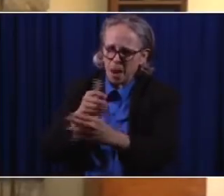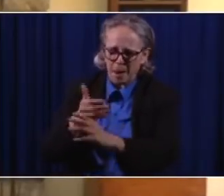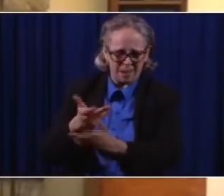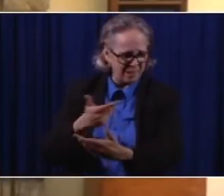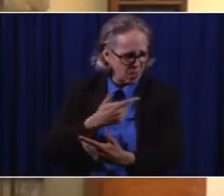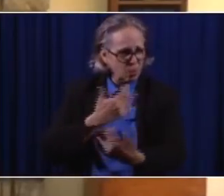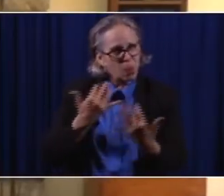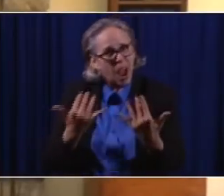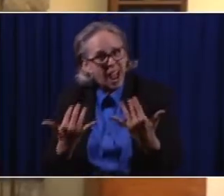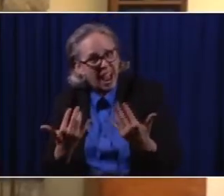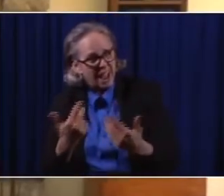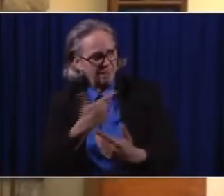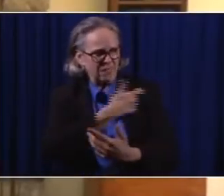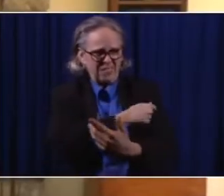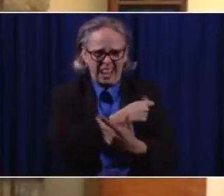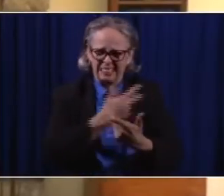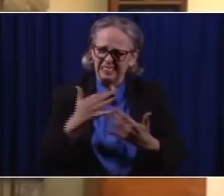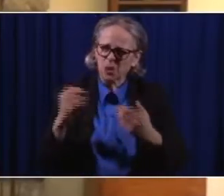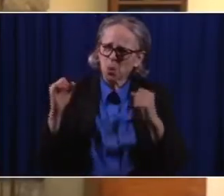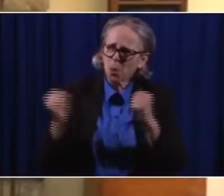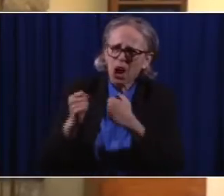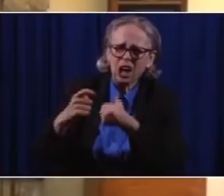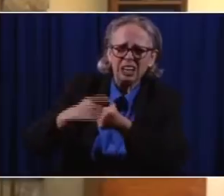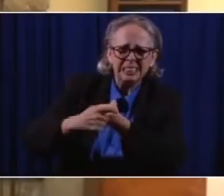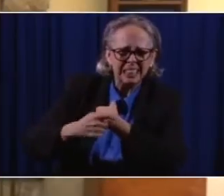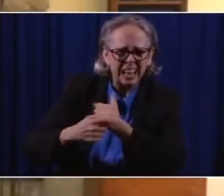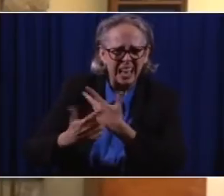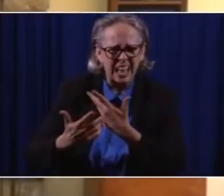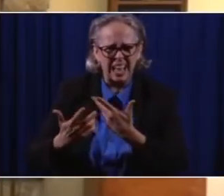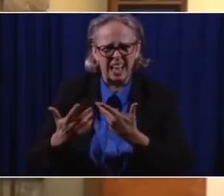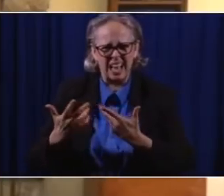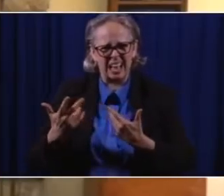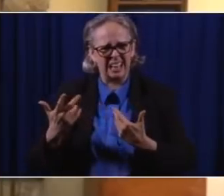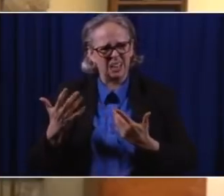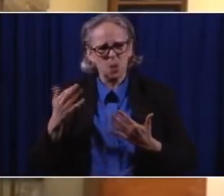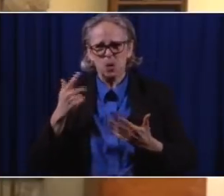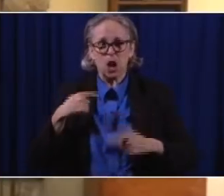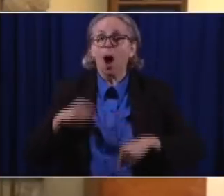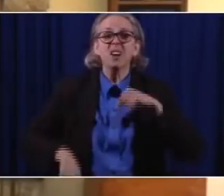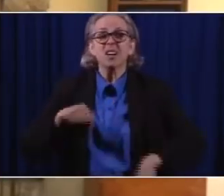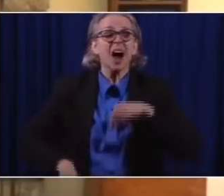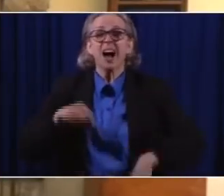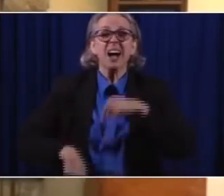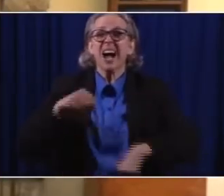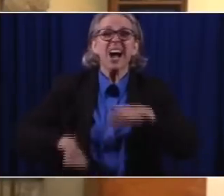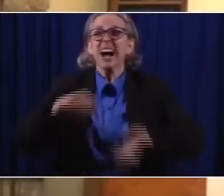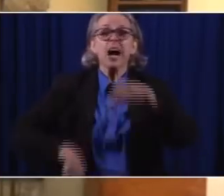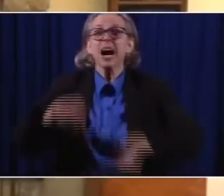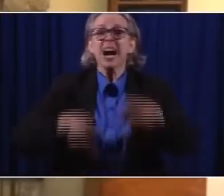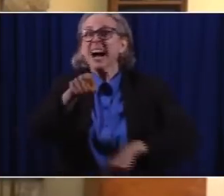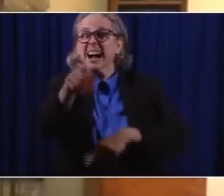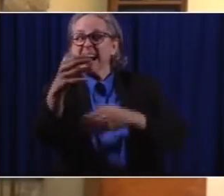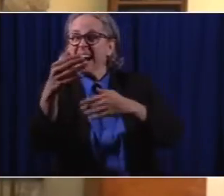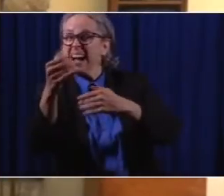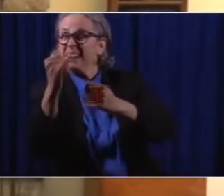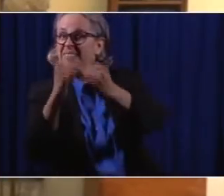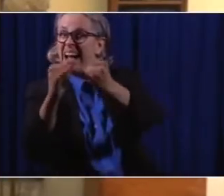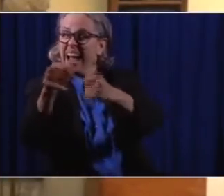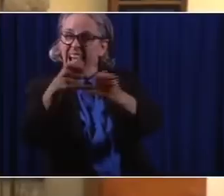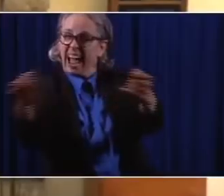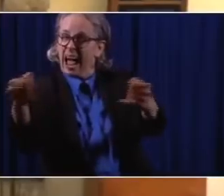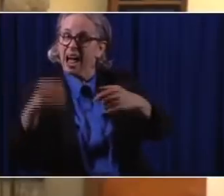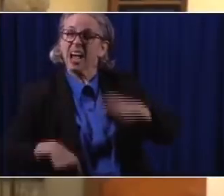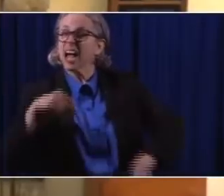to the finish of this marathon. We can do it. We've come a long way. We've sacrificed a lot. now's not the time to lose